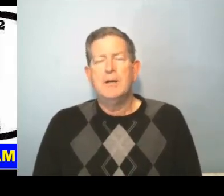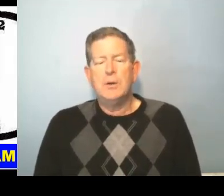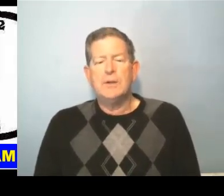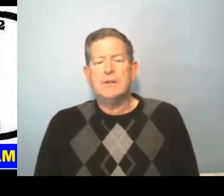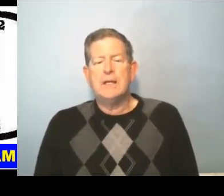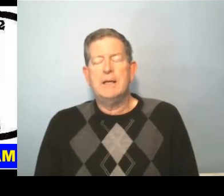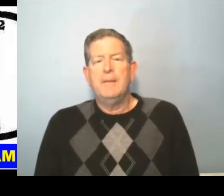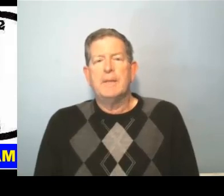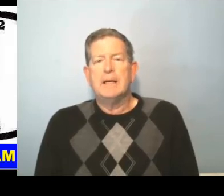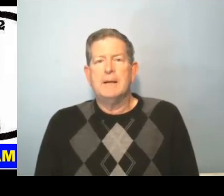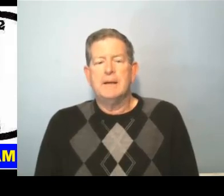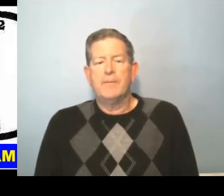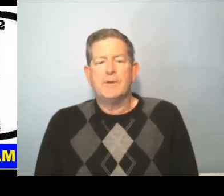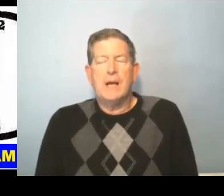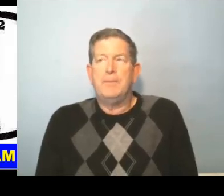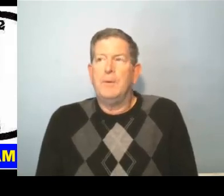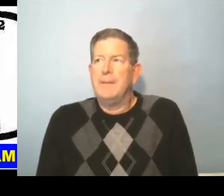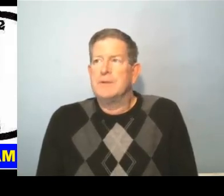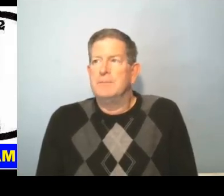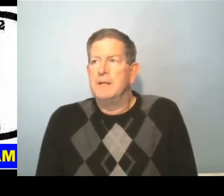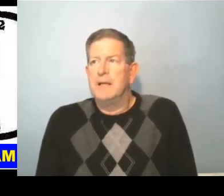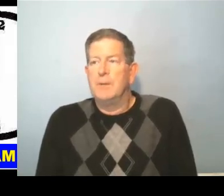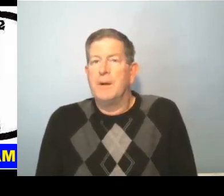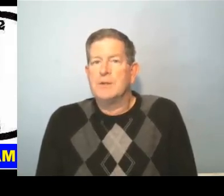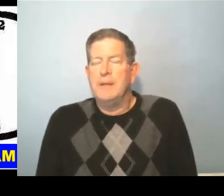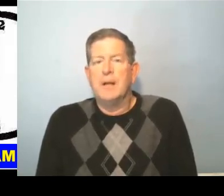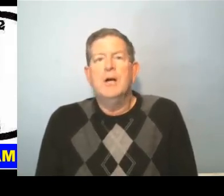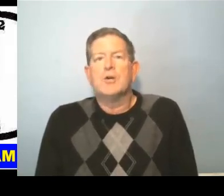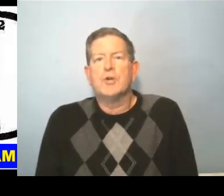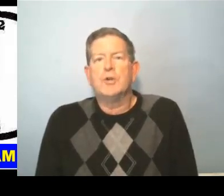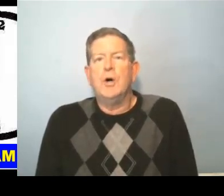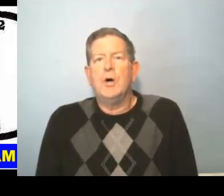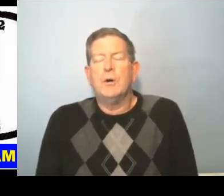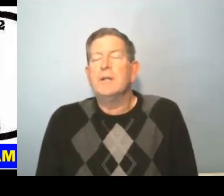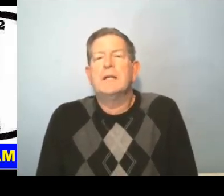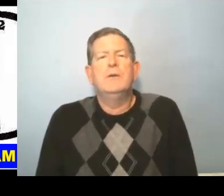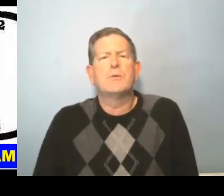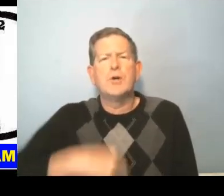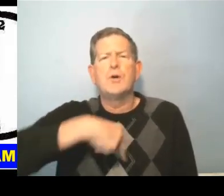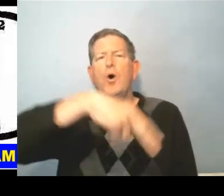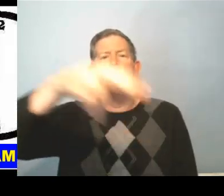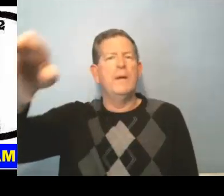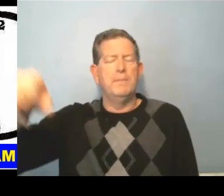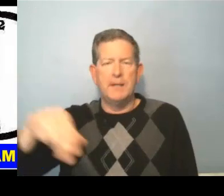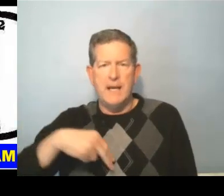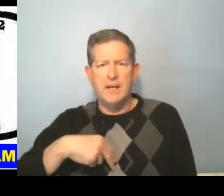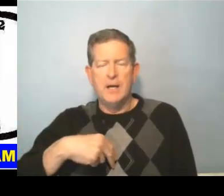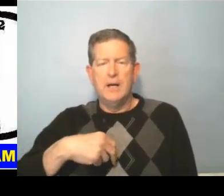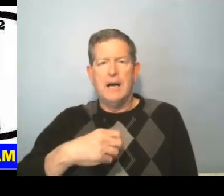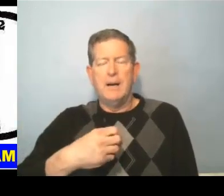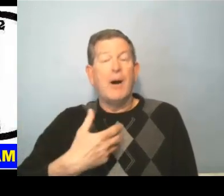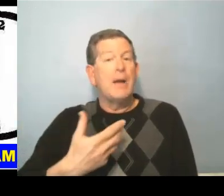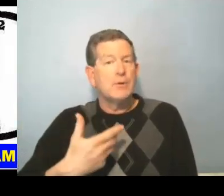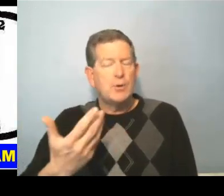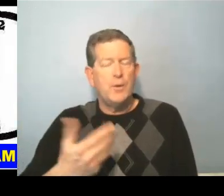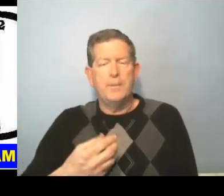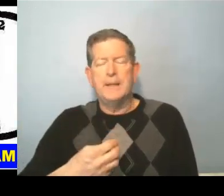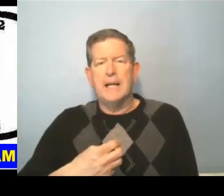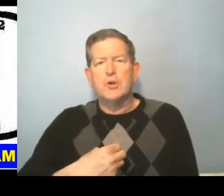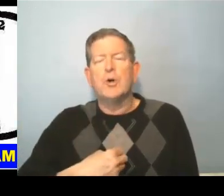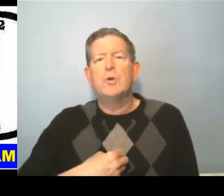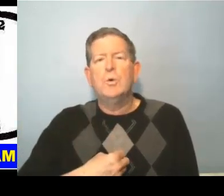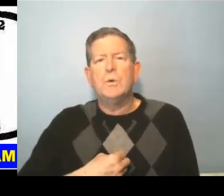midnight, you're going to say, for example, what happens at midnight? You're probably sleeping. Je dors, and let's say you return home at midnight, or I return